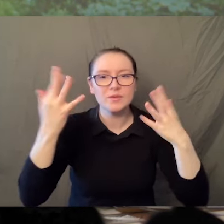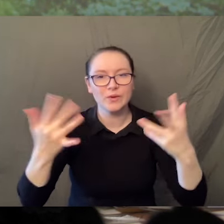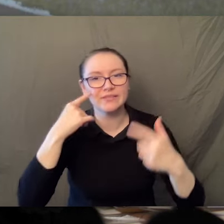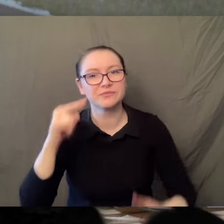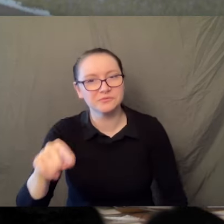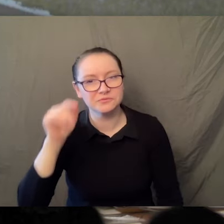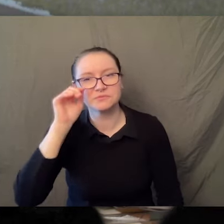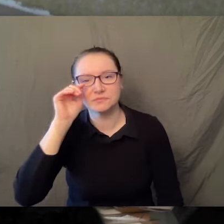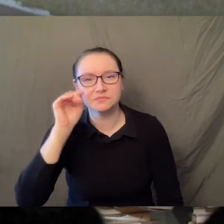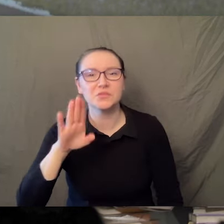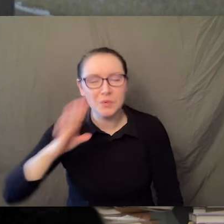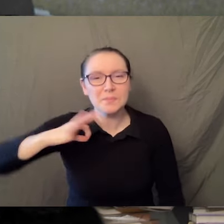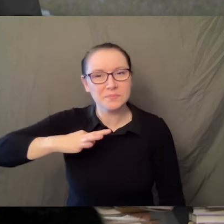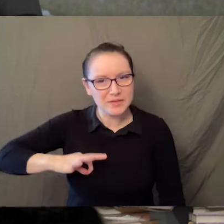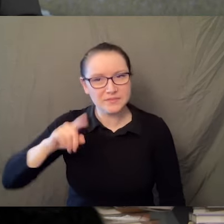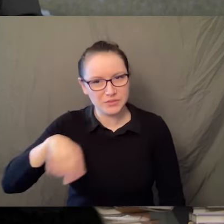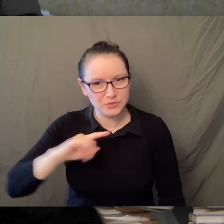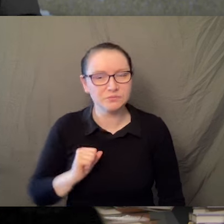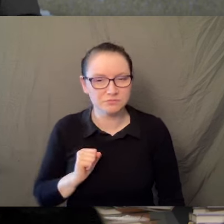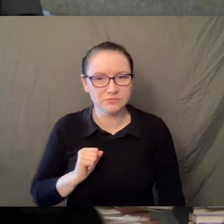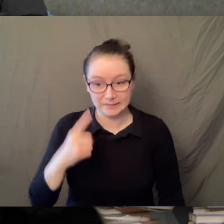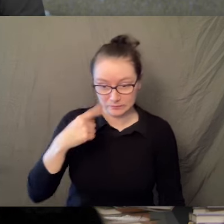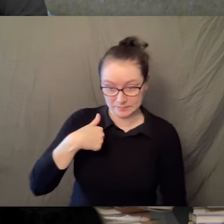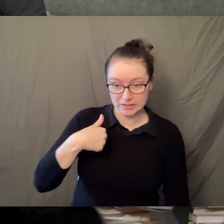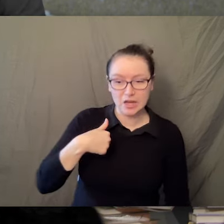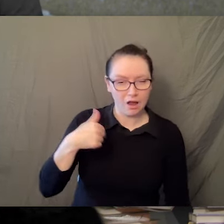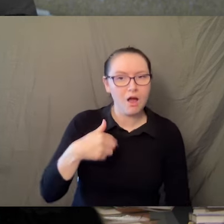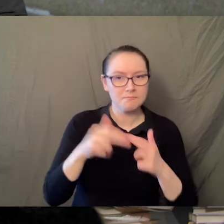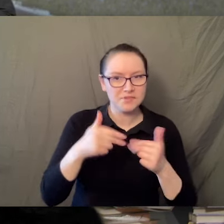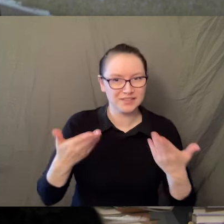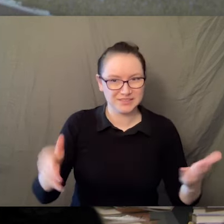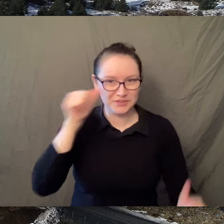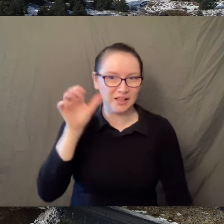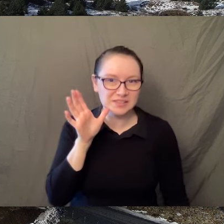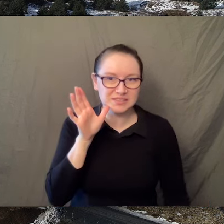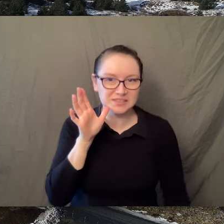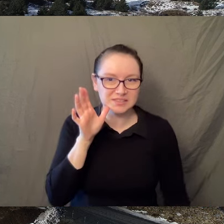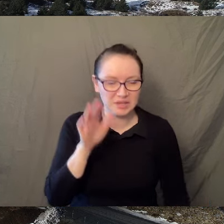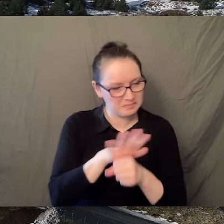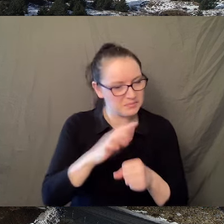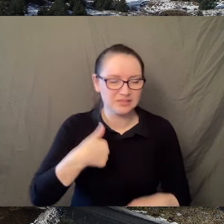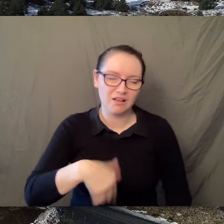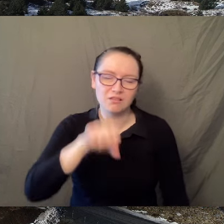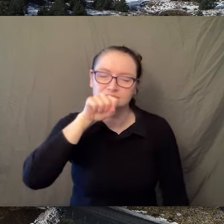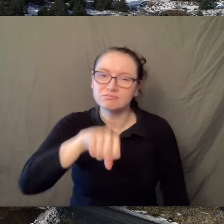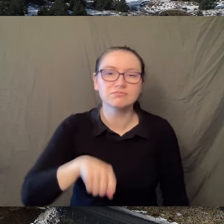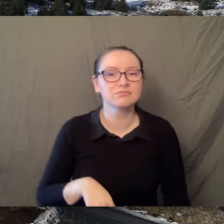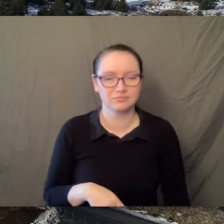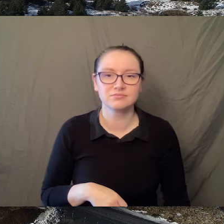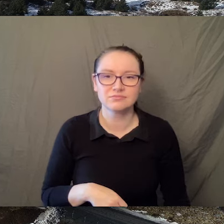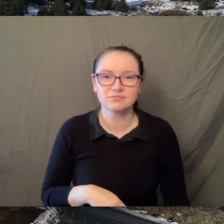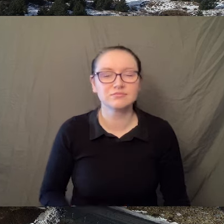And whatever that is, will be different for all of us. For me, it's a chance to build new things here in Alaska, a place that I love,